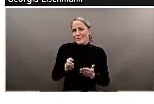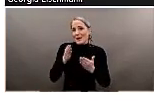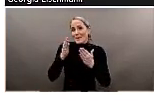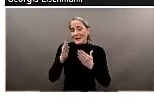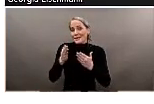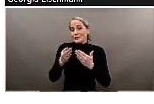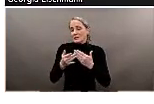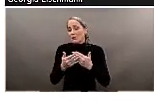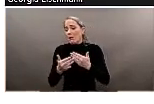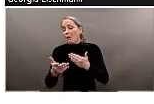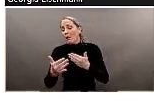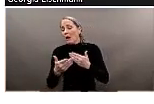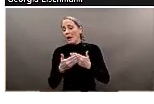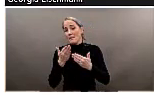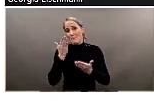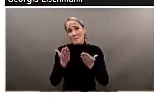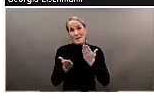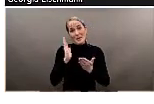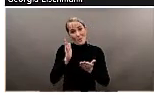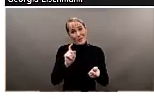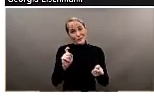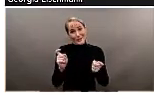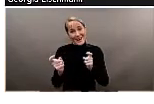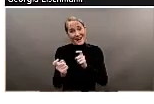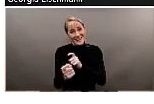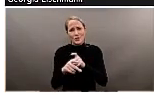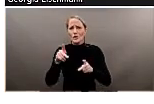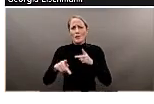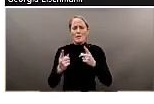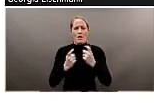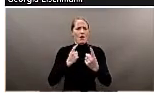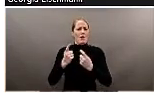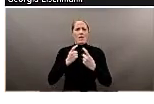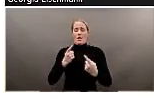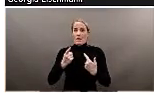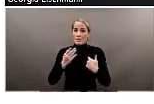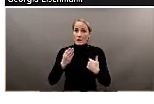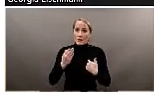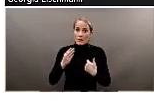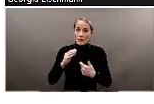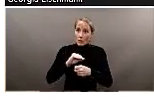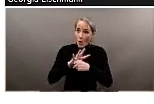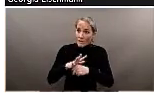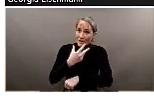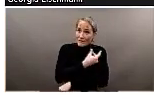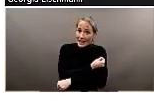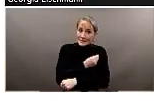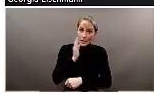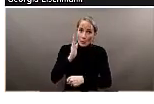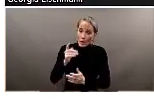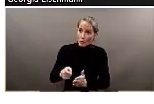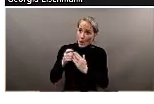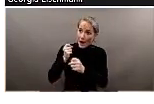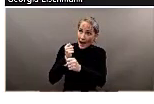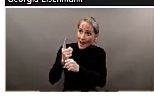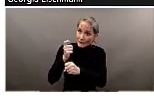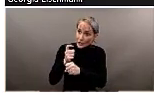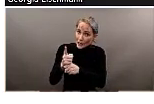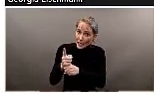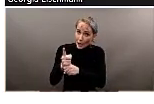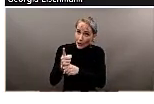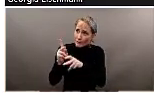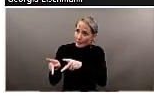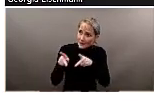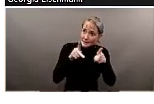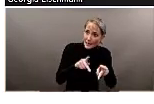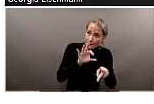these recommendations may change in the coming years. And is there another? People ask me all the time, will I be required to